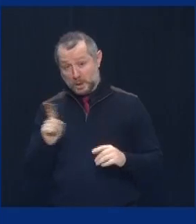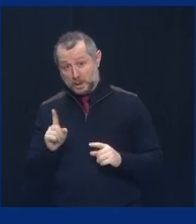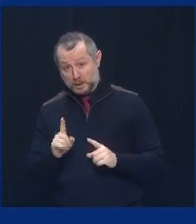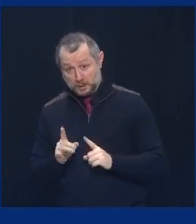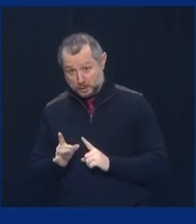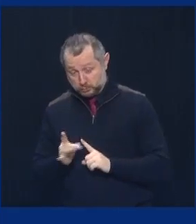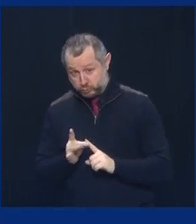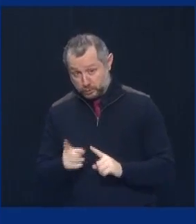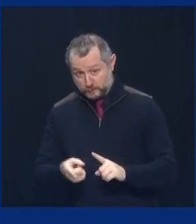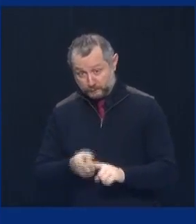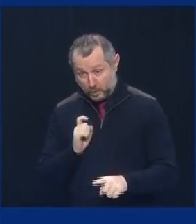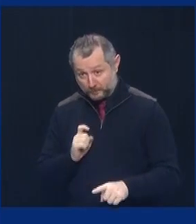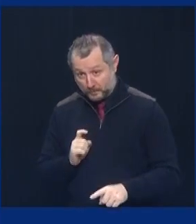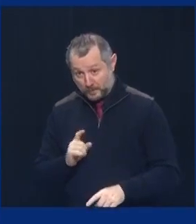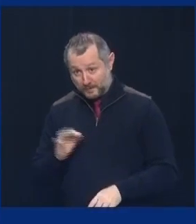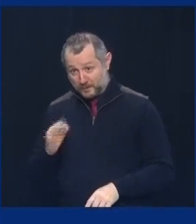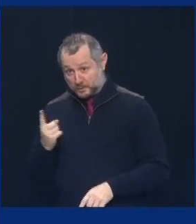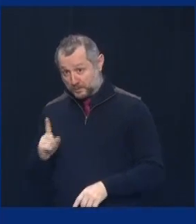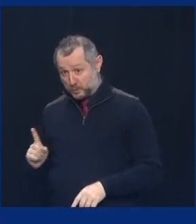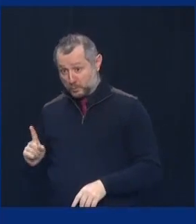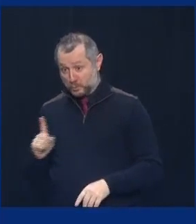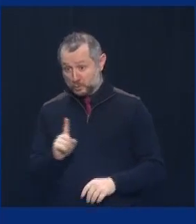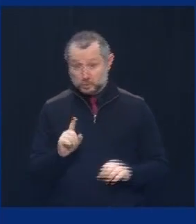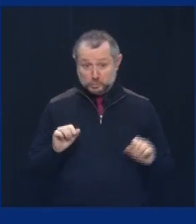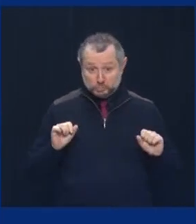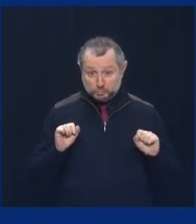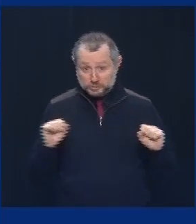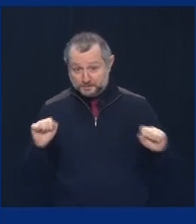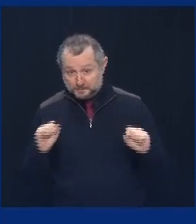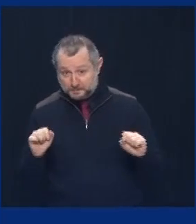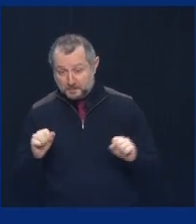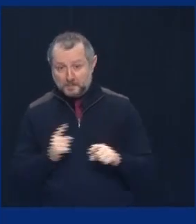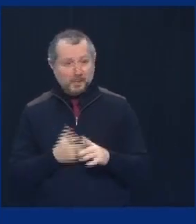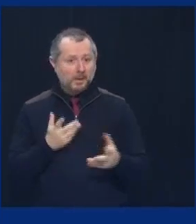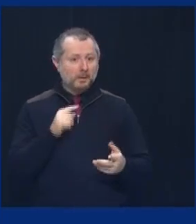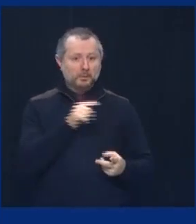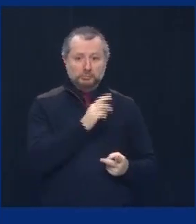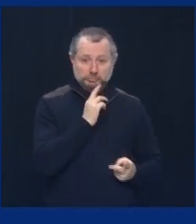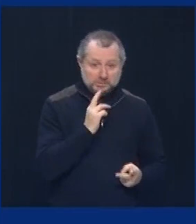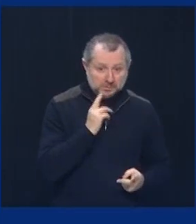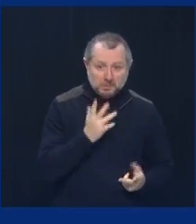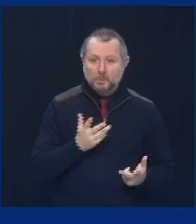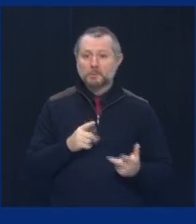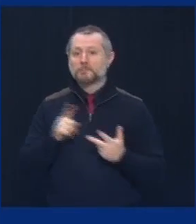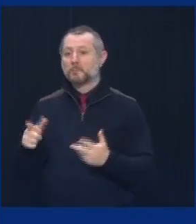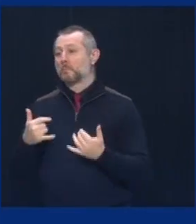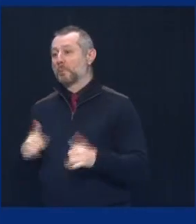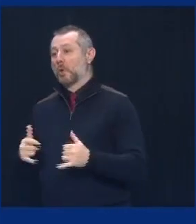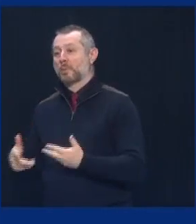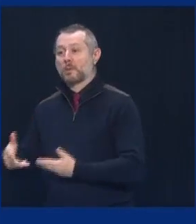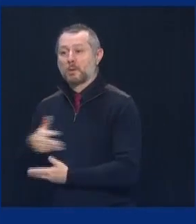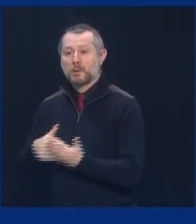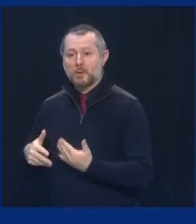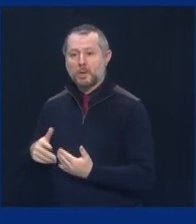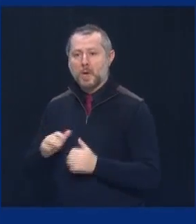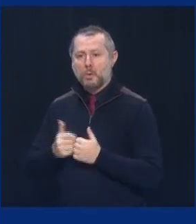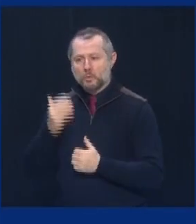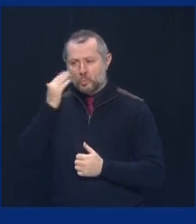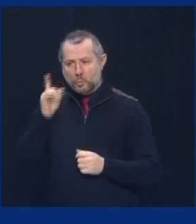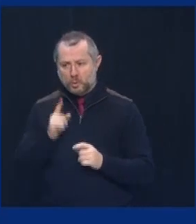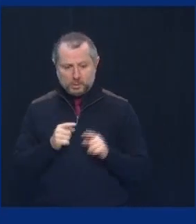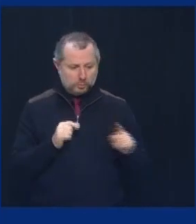to a gym, a restaurant, and an indoor gathering, it seems difficult to determine the infection came from one setting but not the